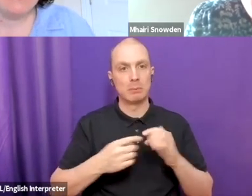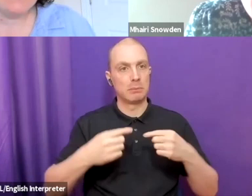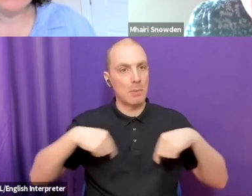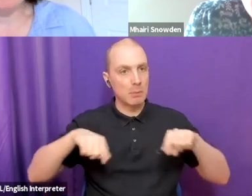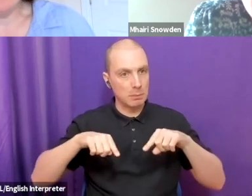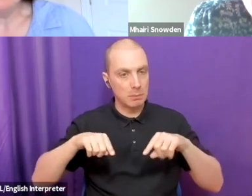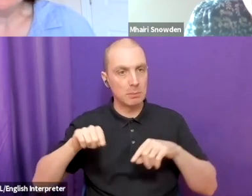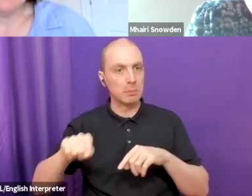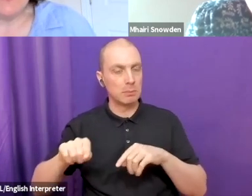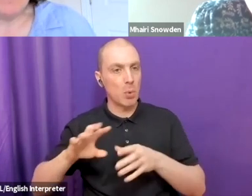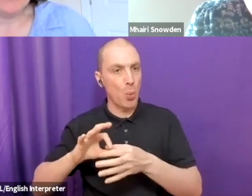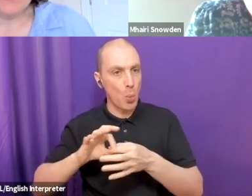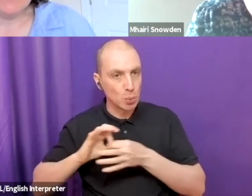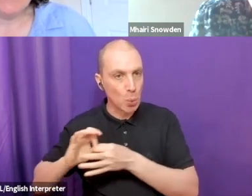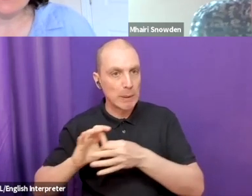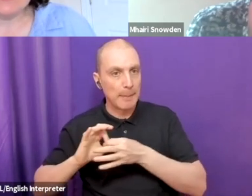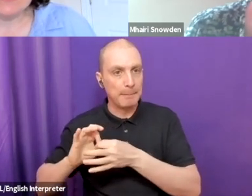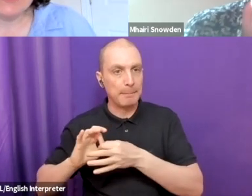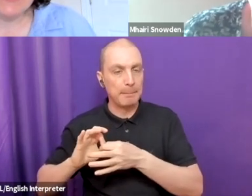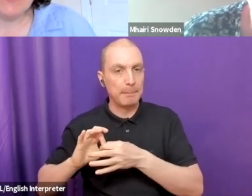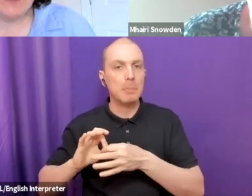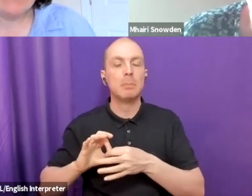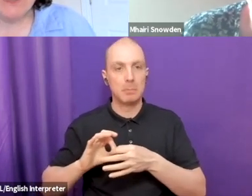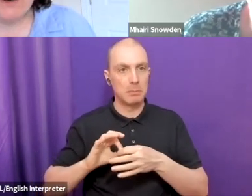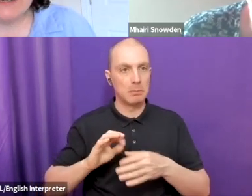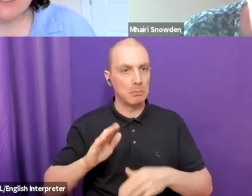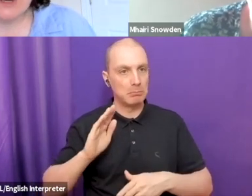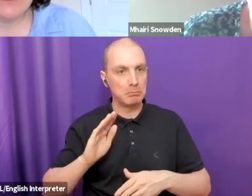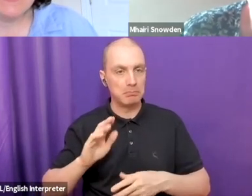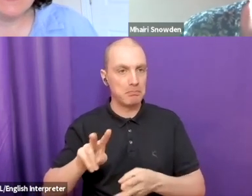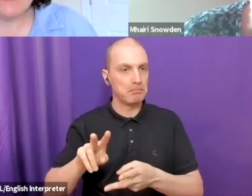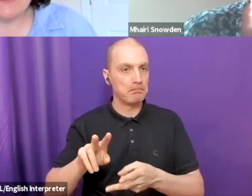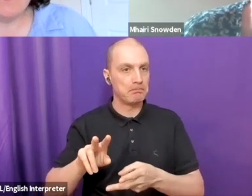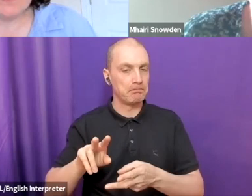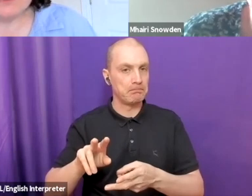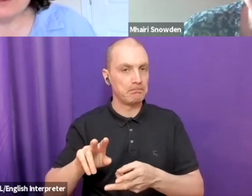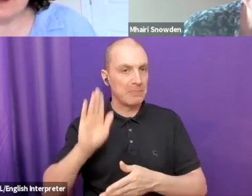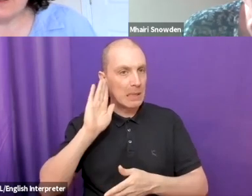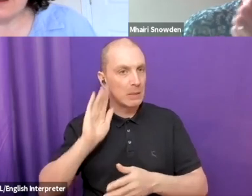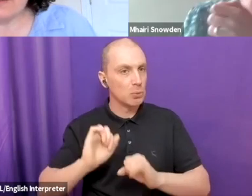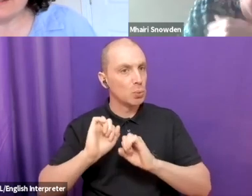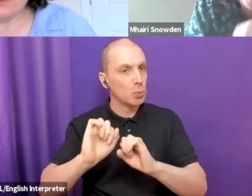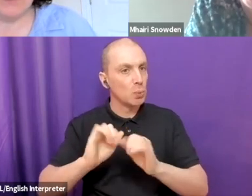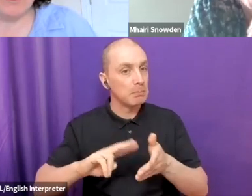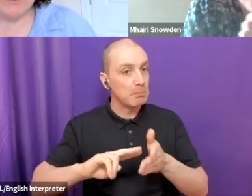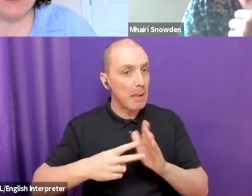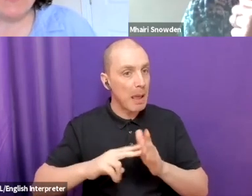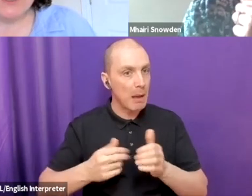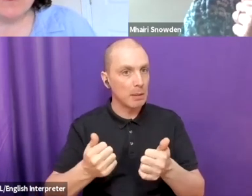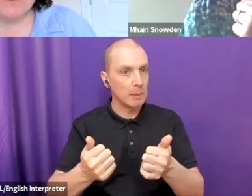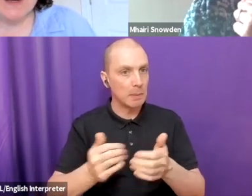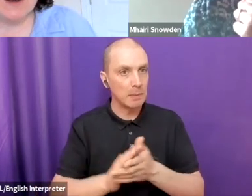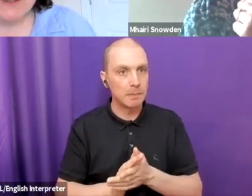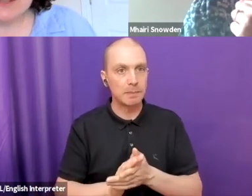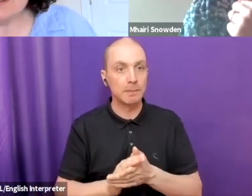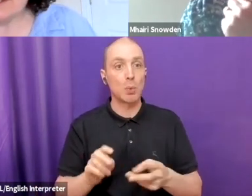hear your plans, and that's really exciting and very heartening to know. So there's 2 more jobs that I have to